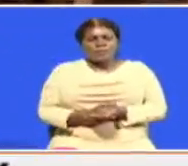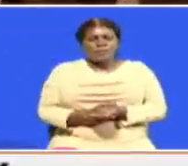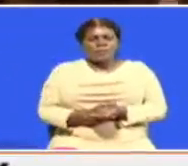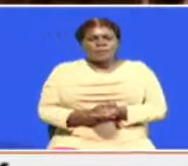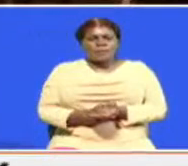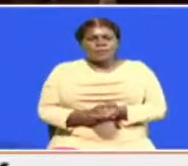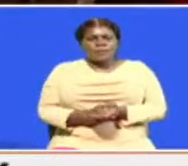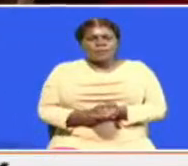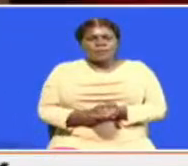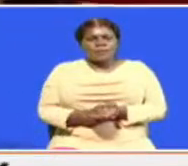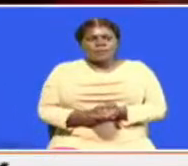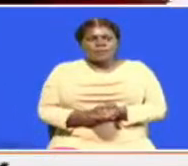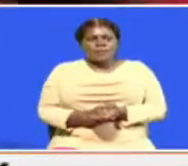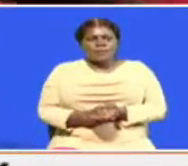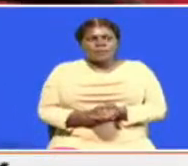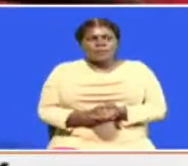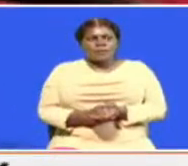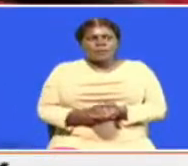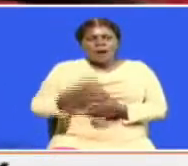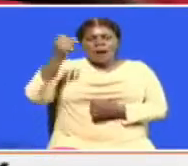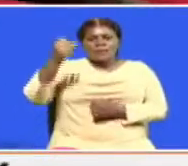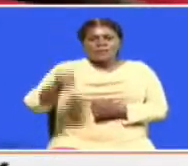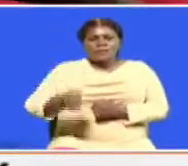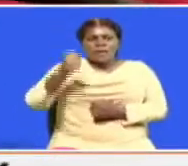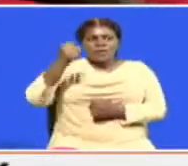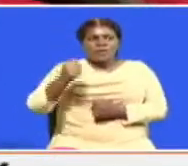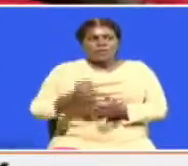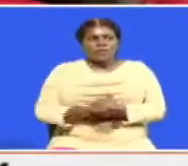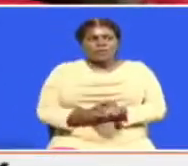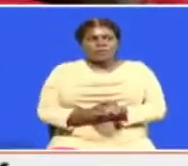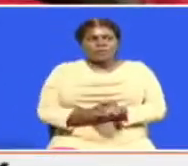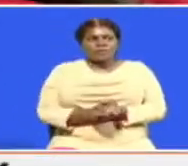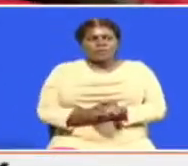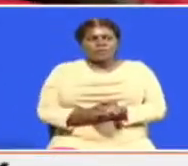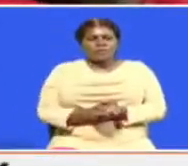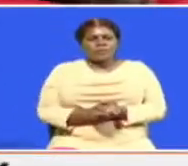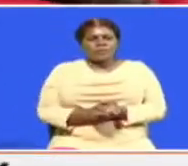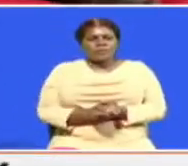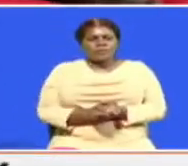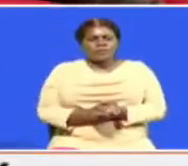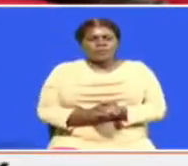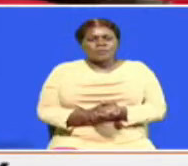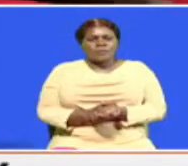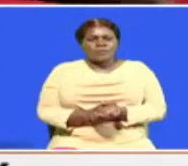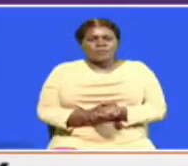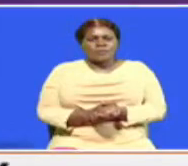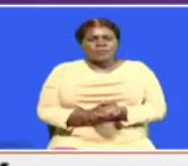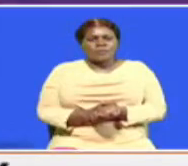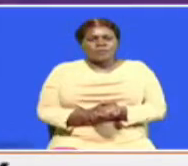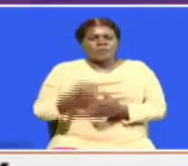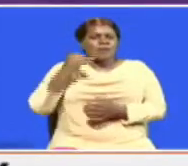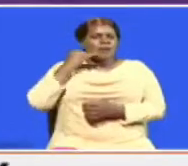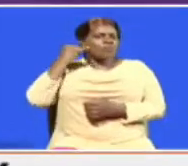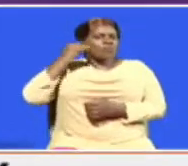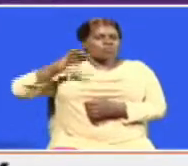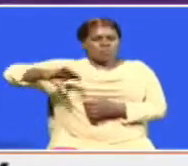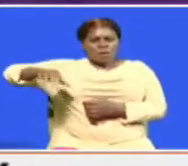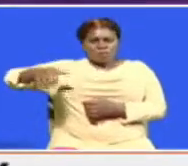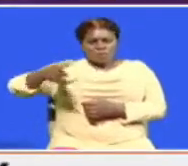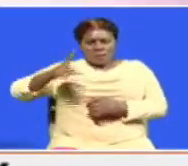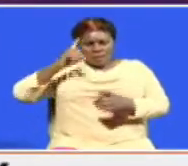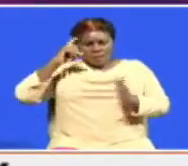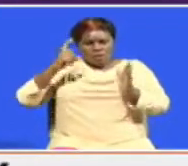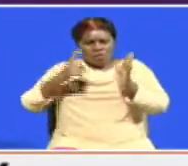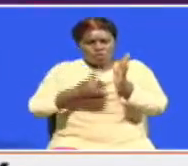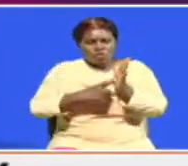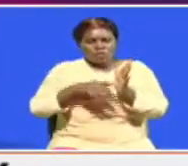of Rockfields Senior School in Kajiado, and Elisheba Cheriot of Moi High School Kabarak in Nakuru County were